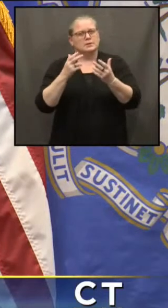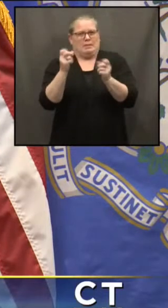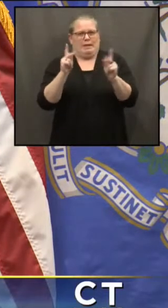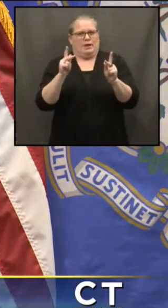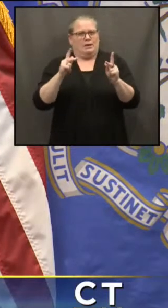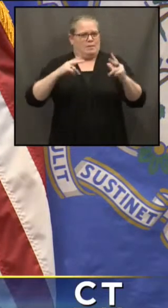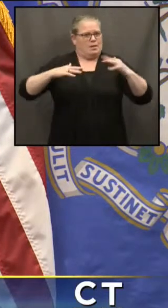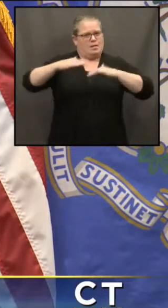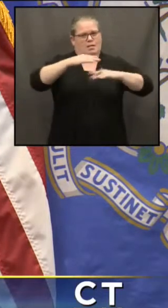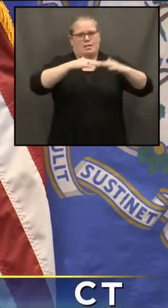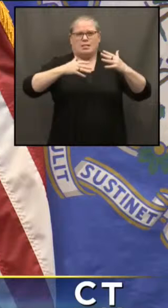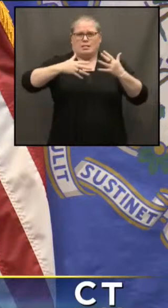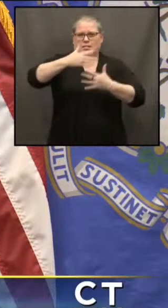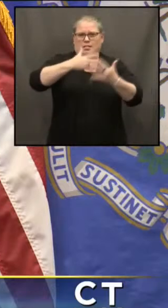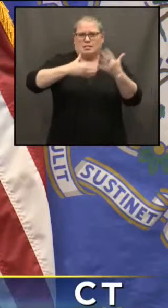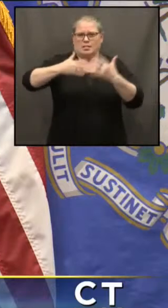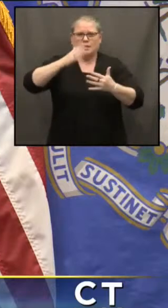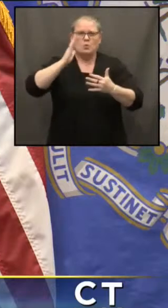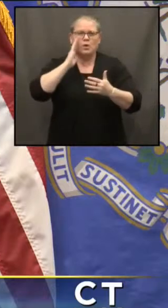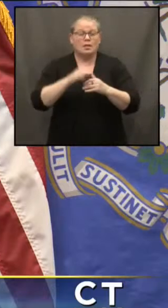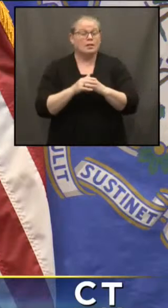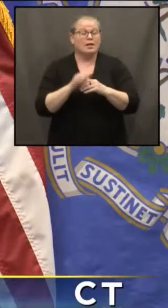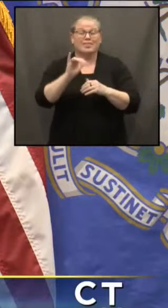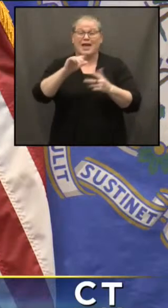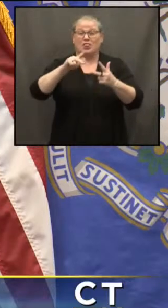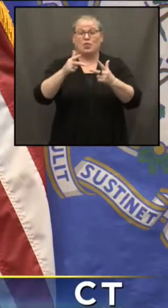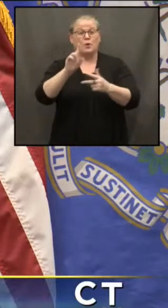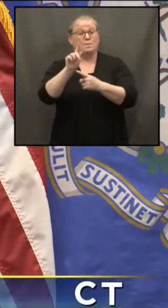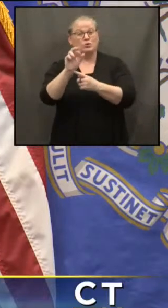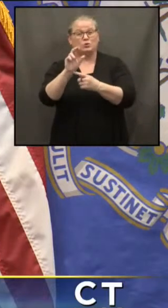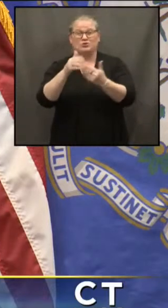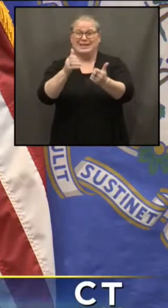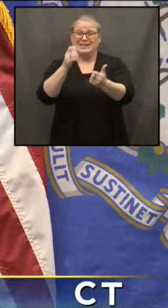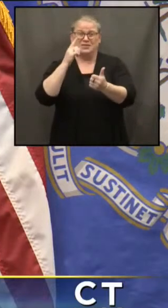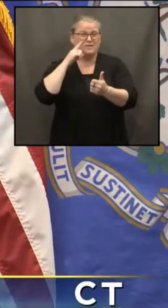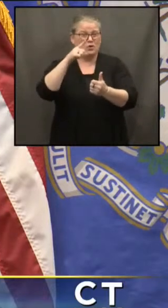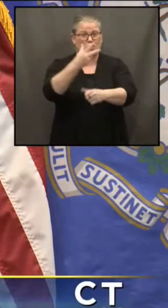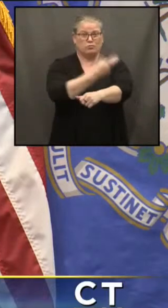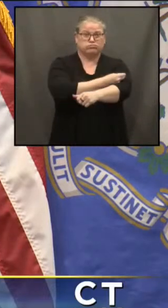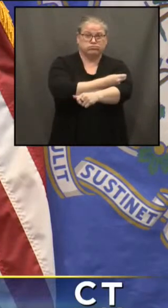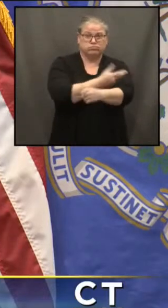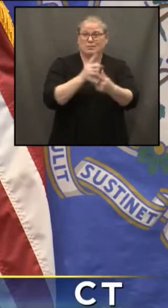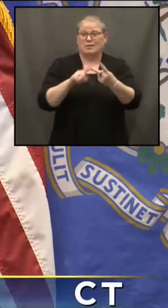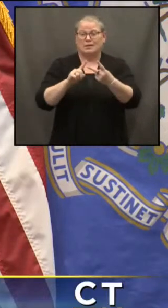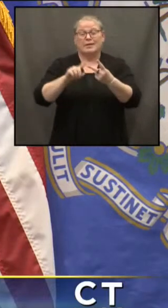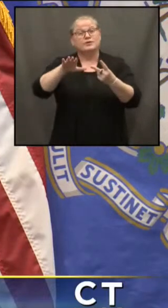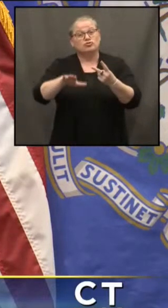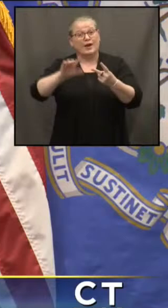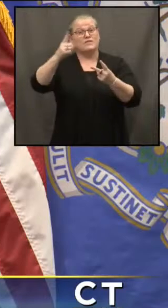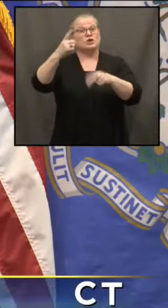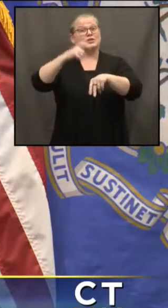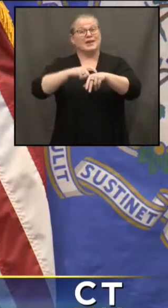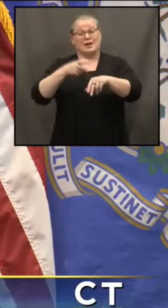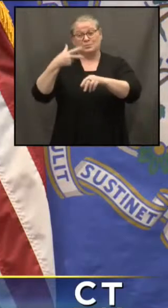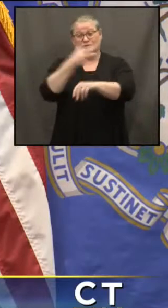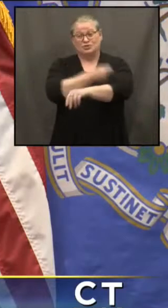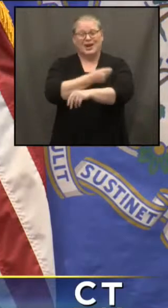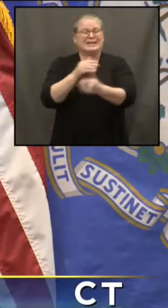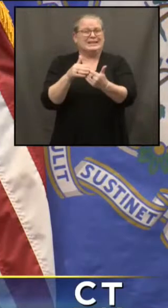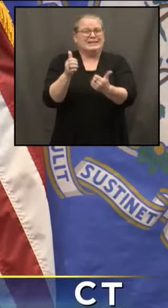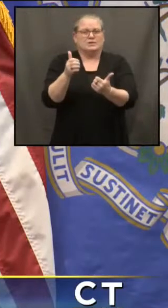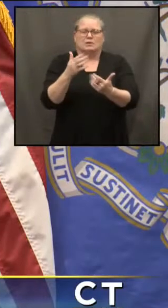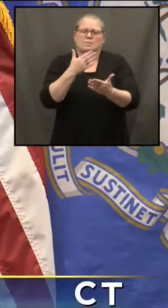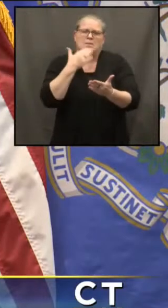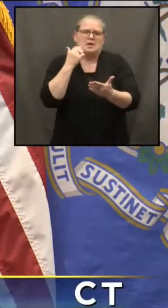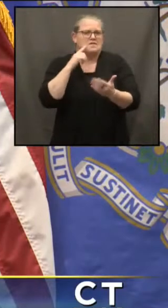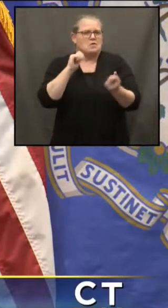the easier we make it for you to get that booster, for your child to get that first vaccination, the better it is for everybody. We